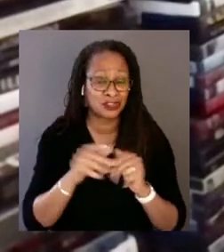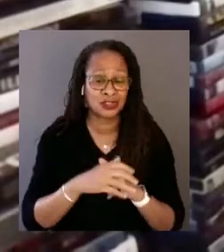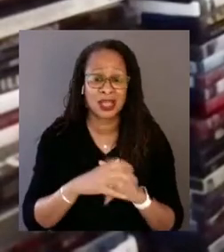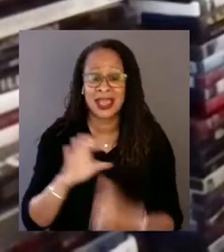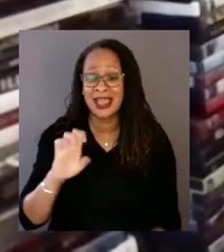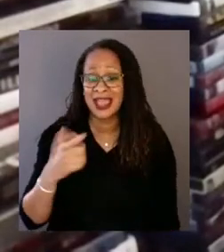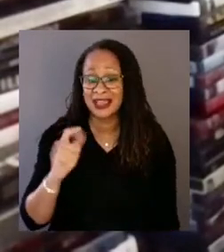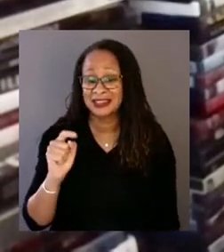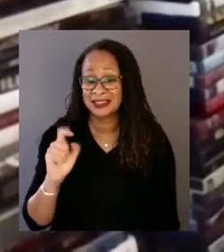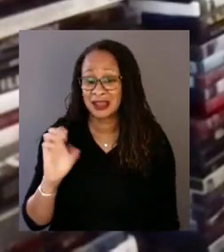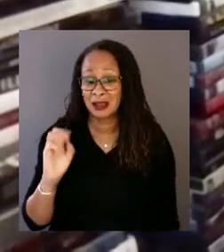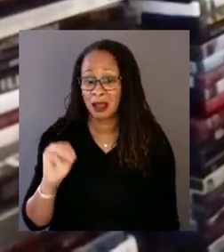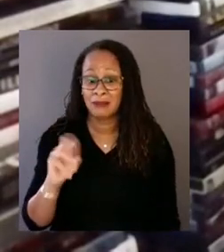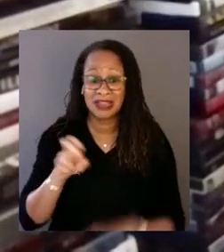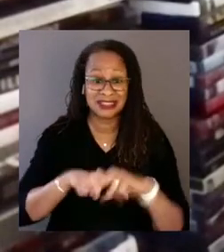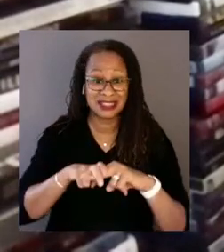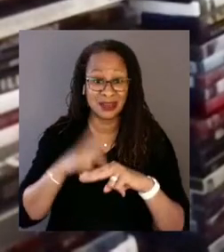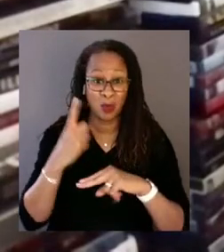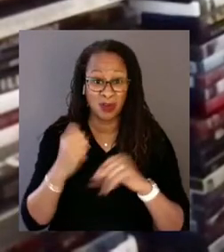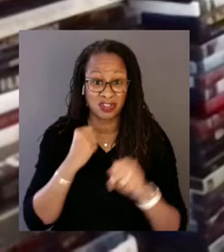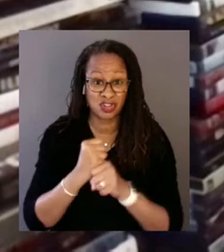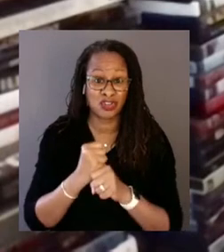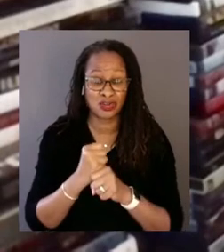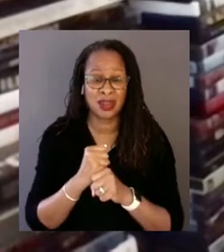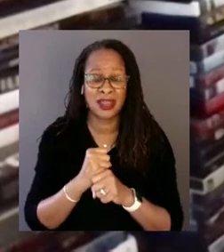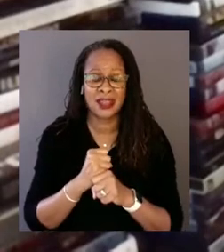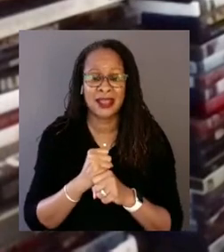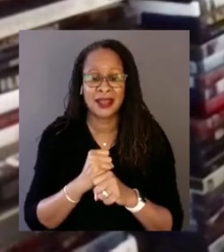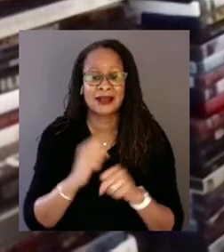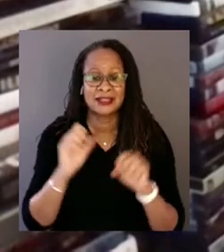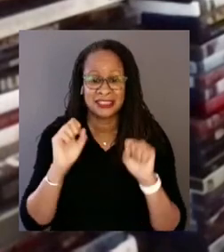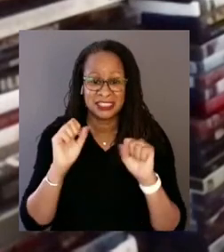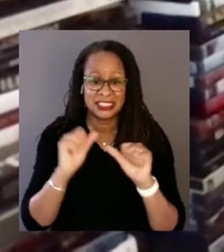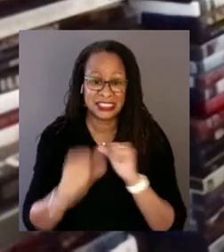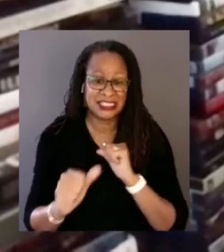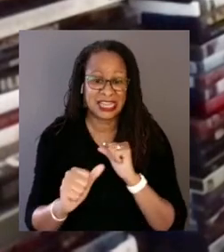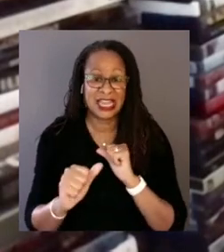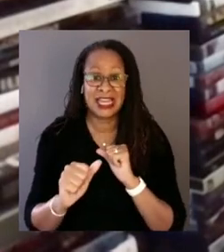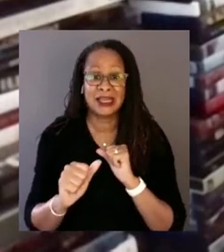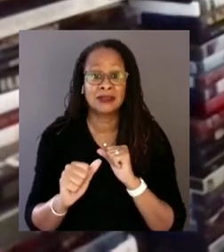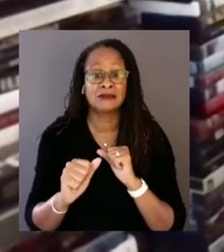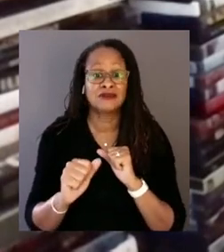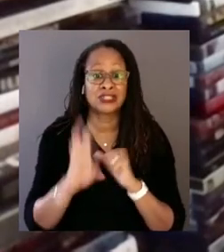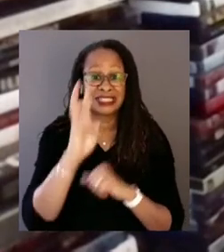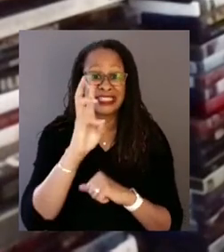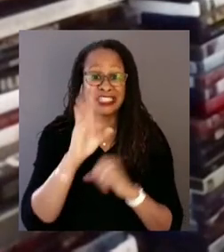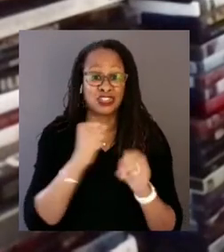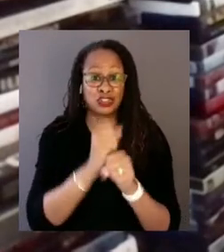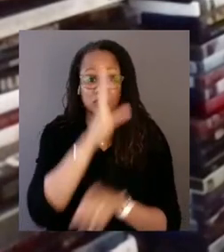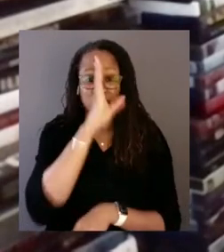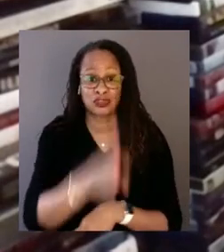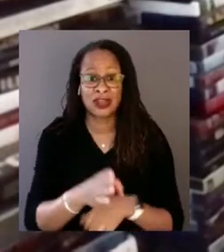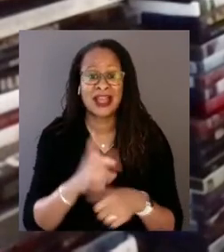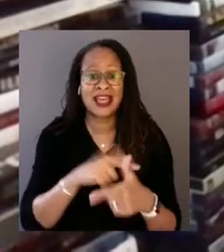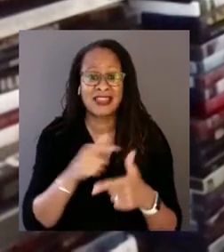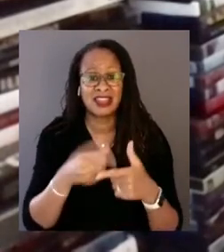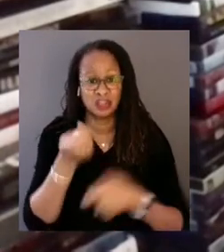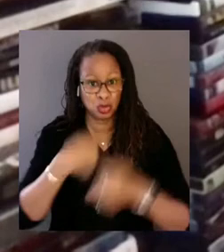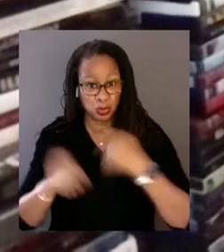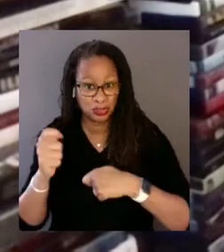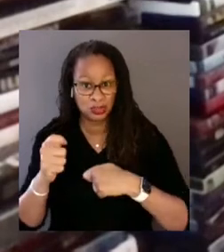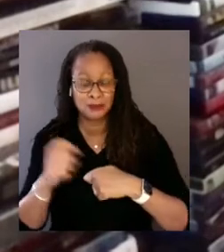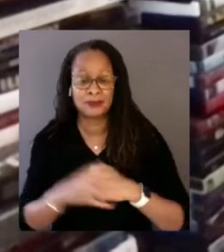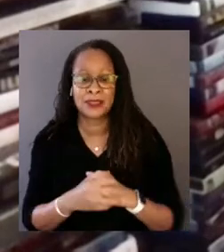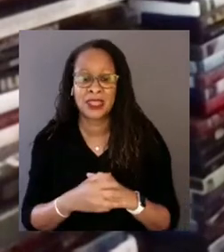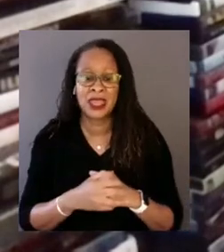year, and then you can sit on XCOM for six consecutive years, I think, and then they change you out. We meet like four times a